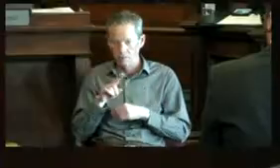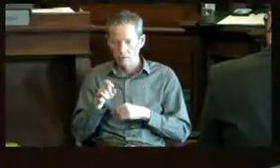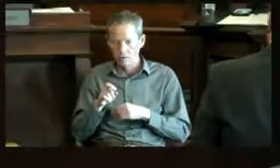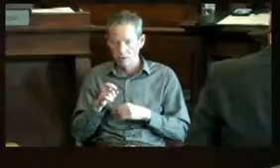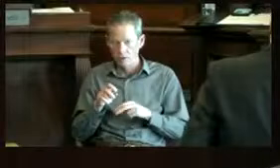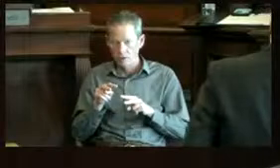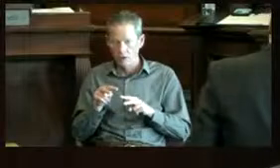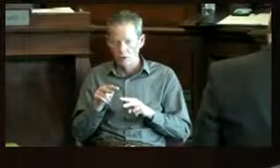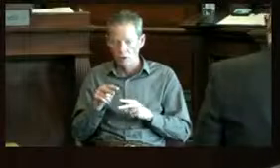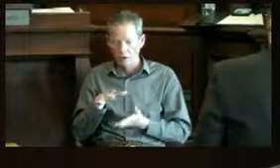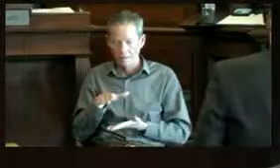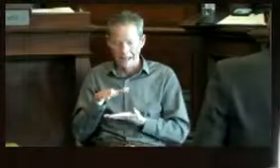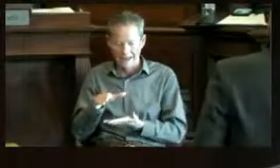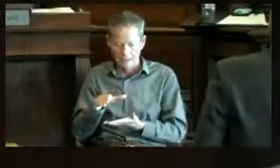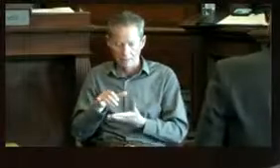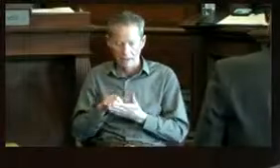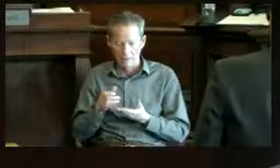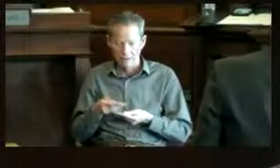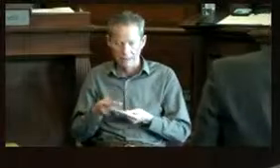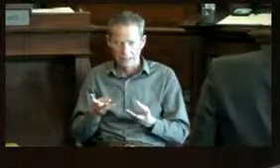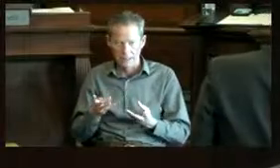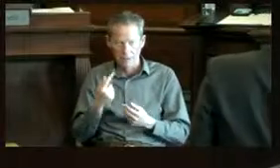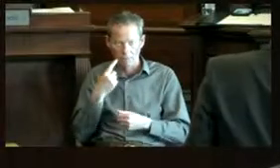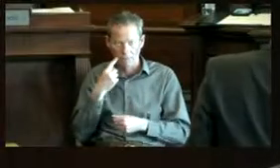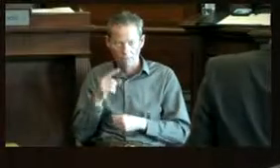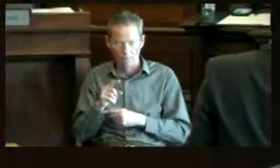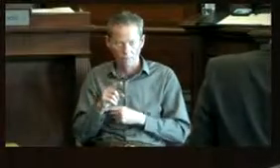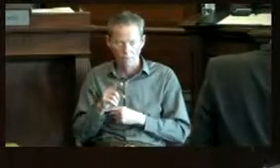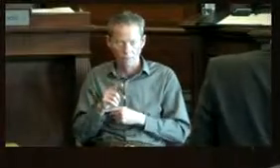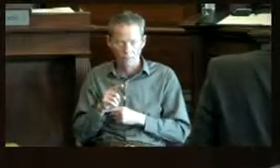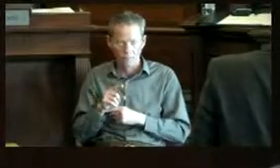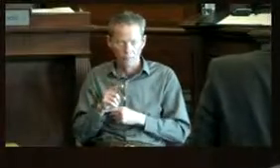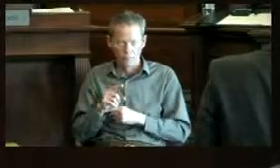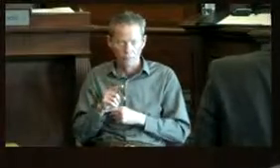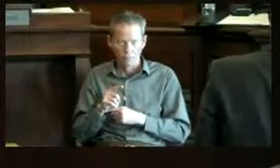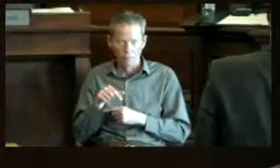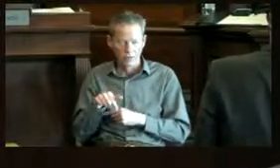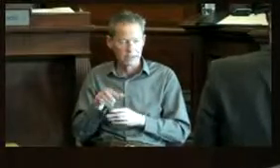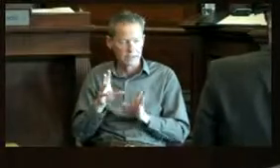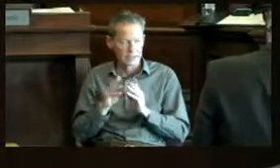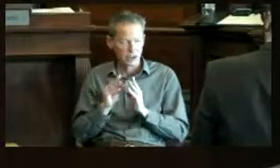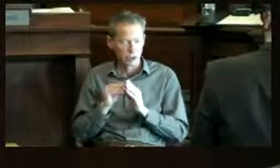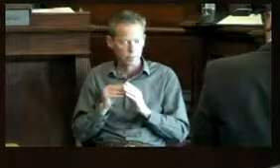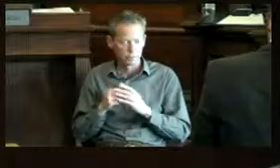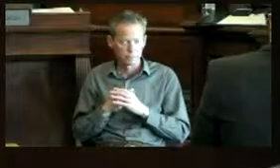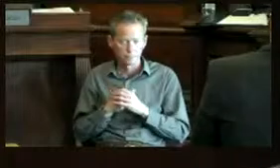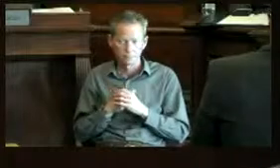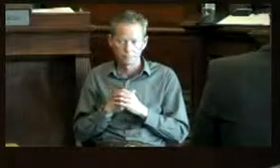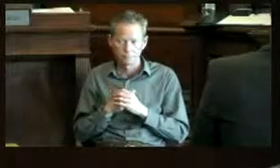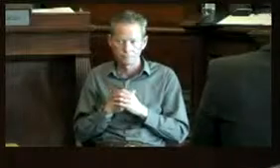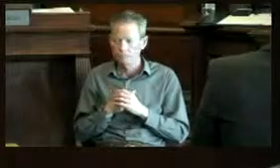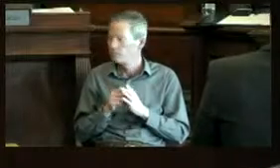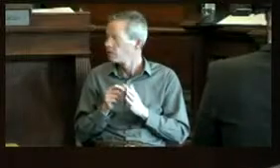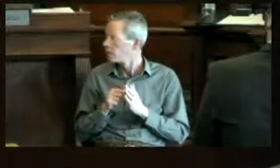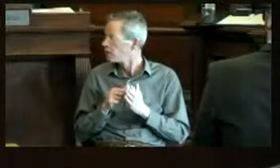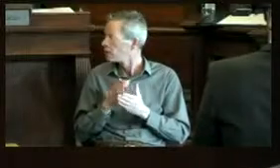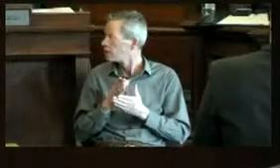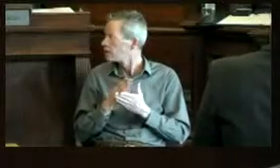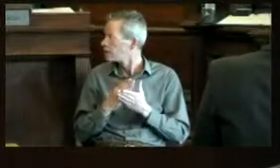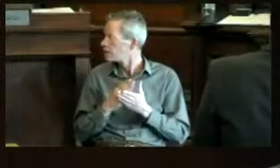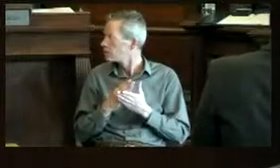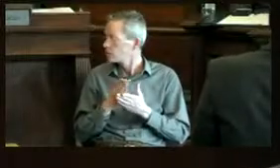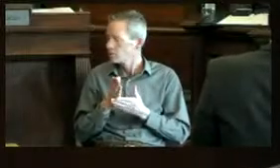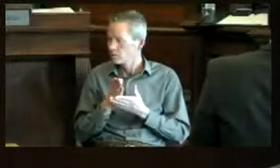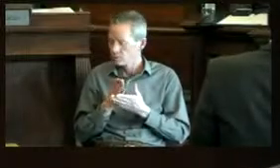you to take a look at the packet that was handed out for this session. This section starts on